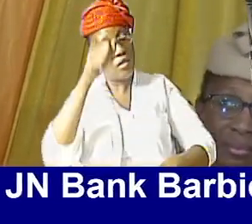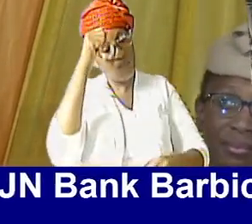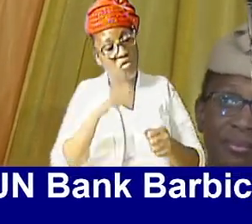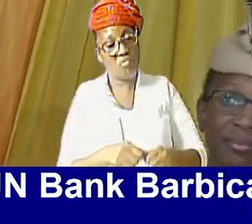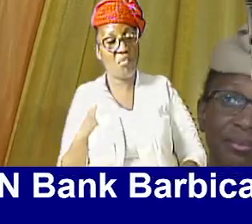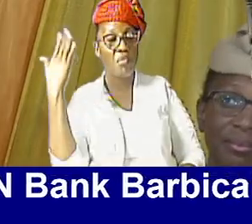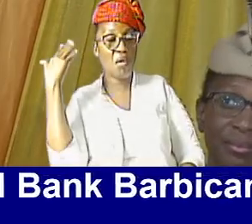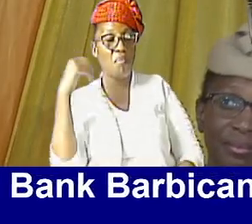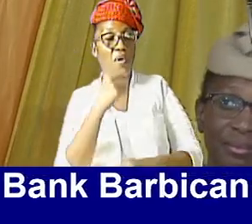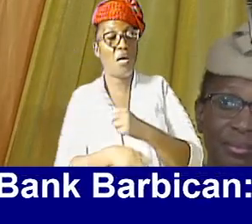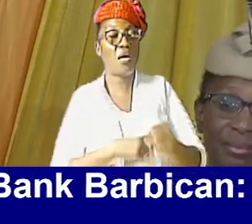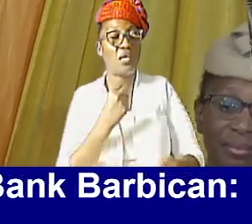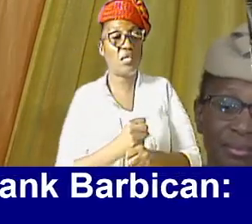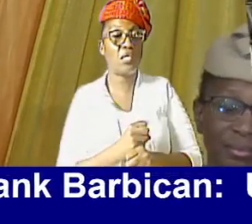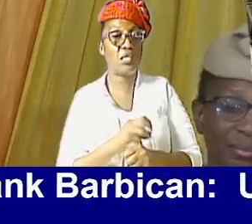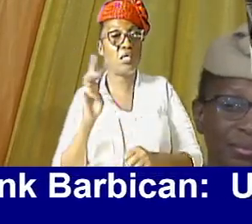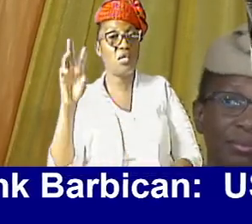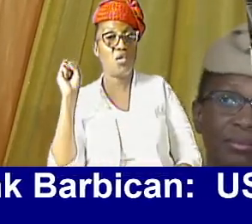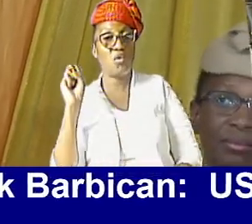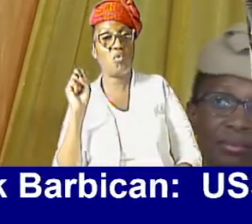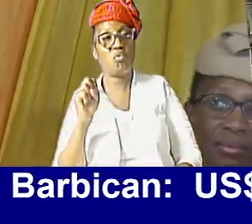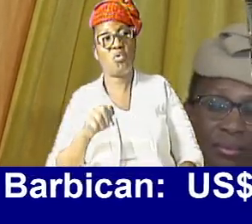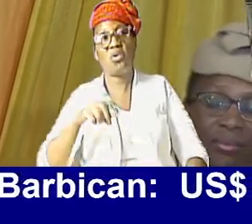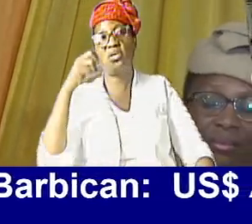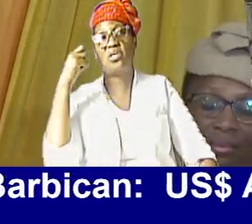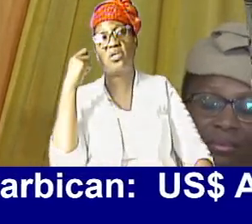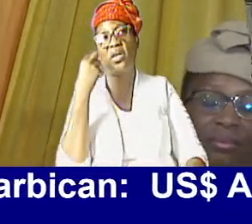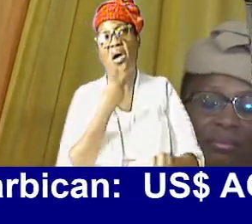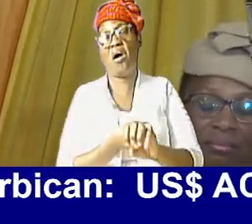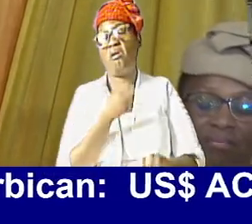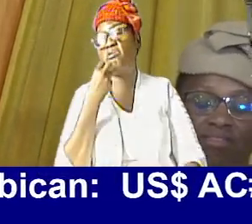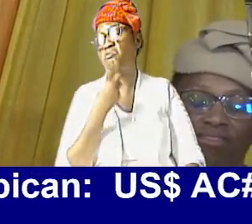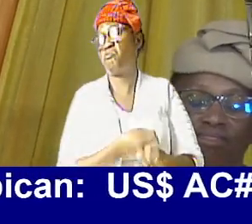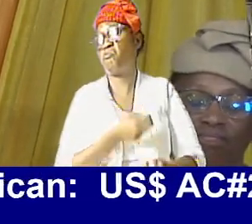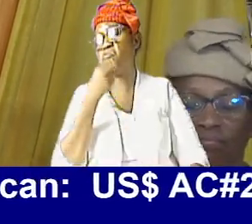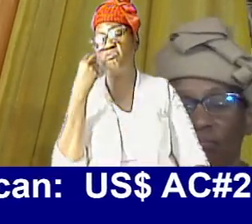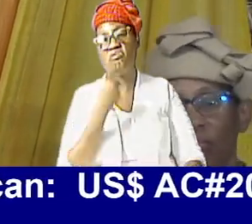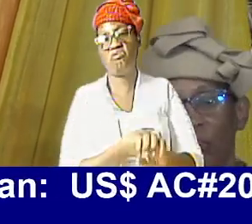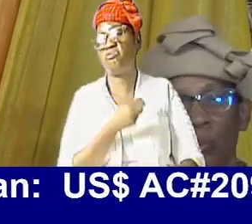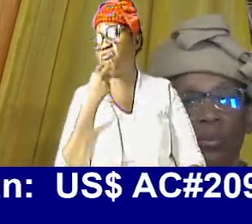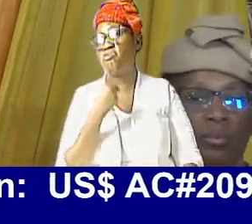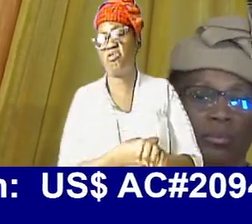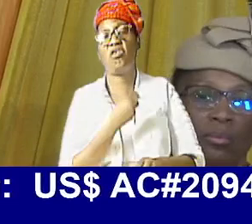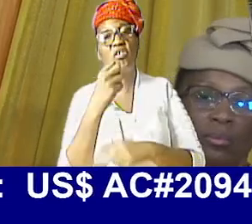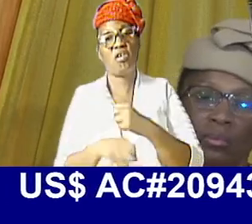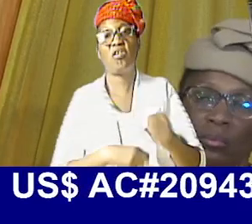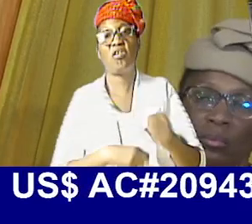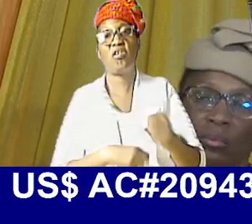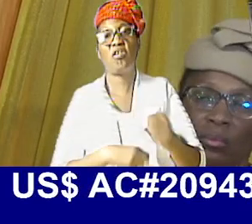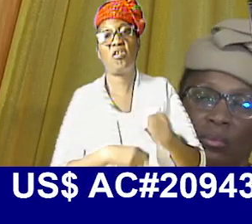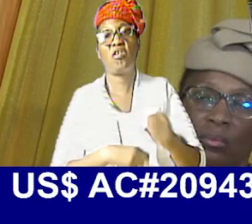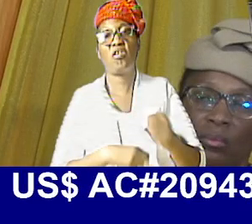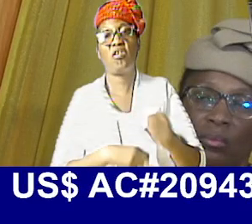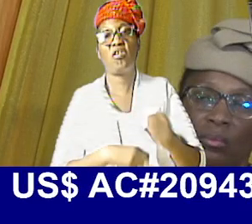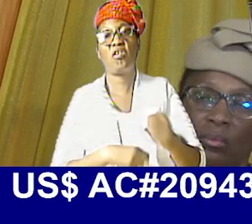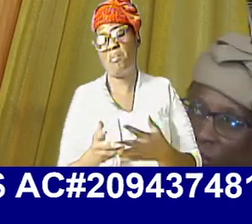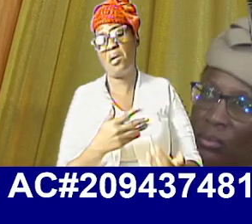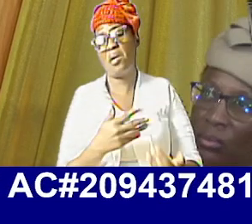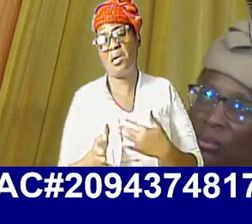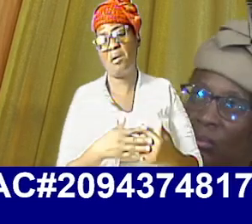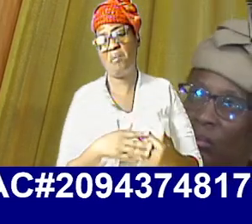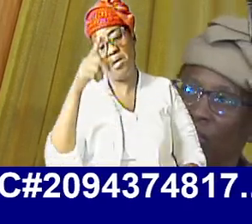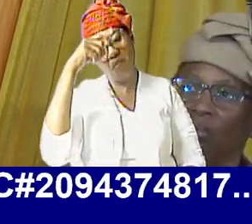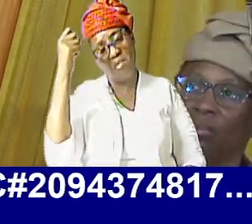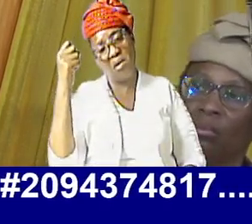remember last year was a rough year. Really, really rough. And it was mainly because of grief. I lost